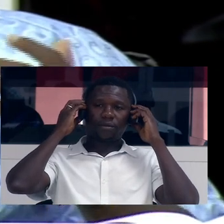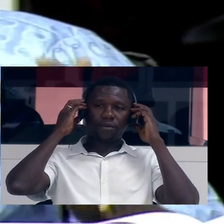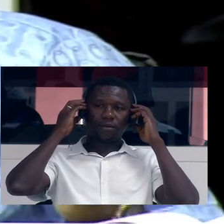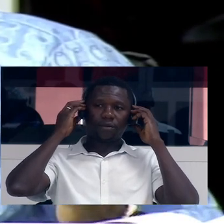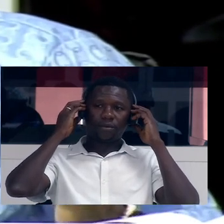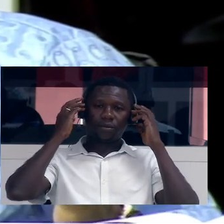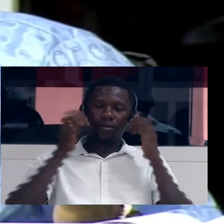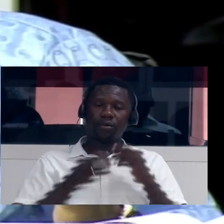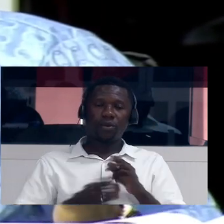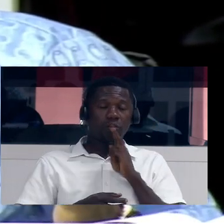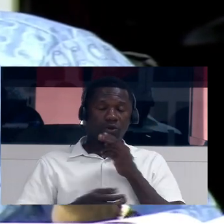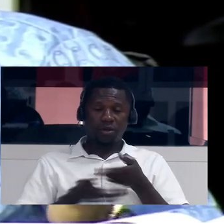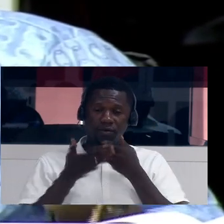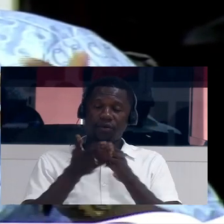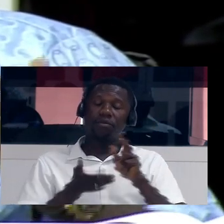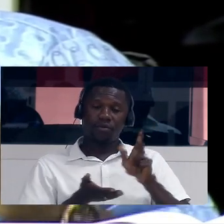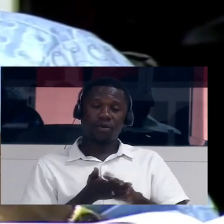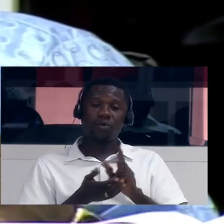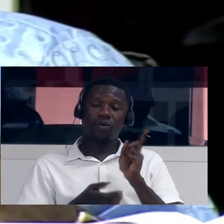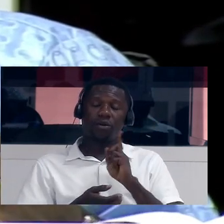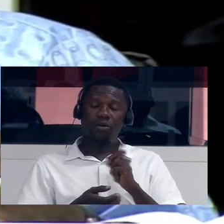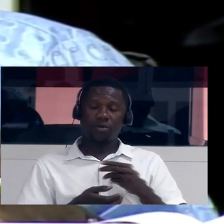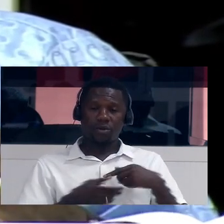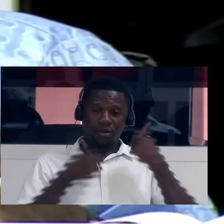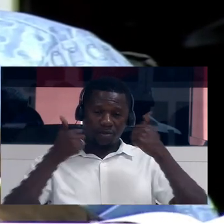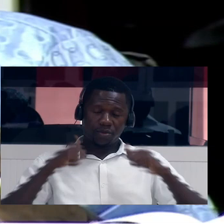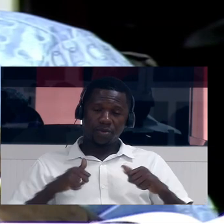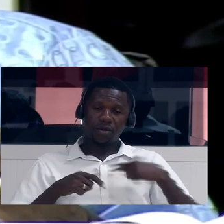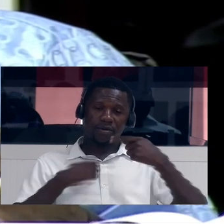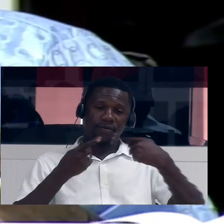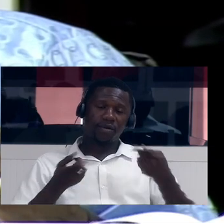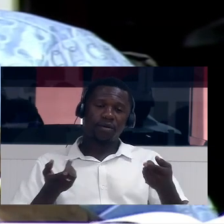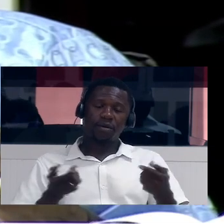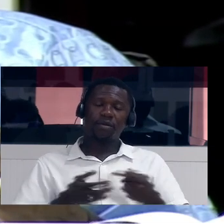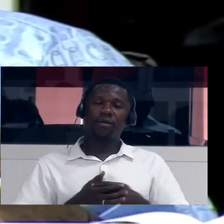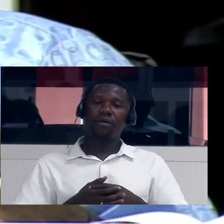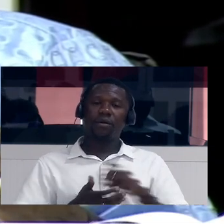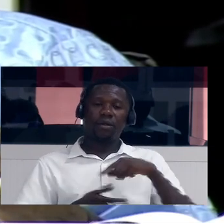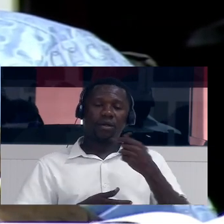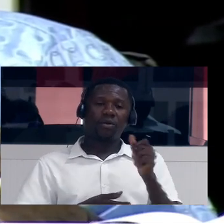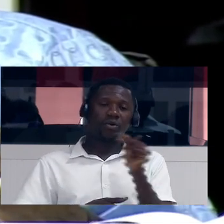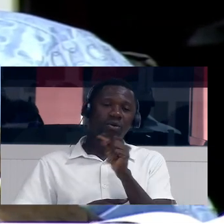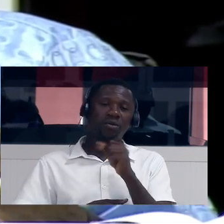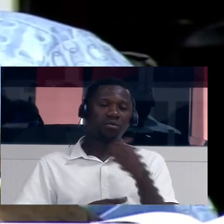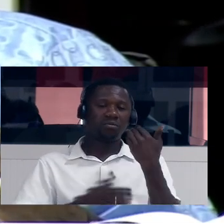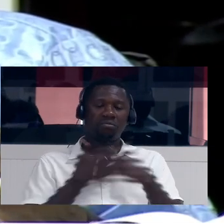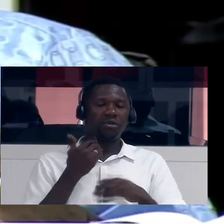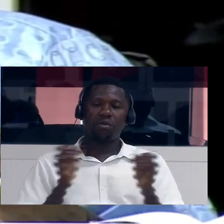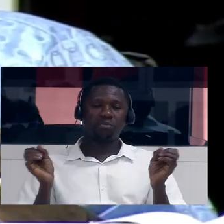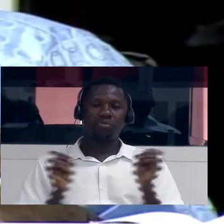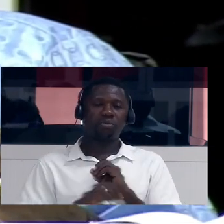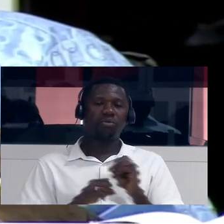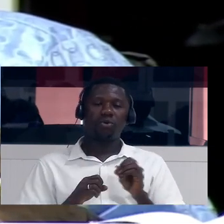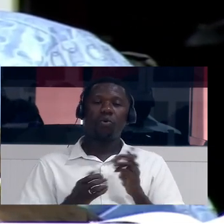Who gave them assurances of what was going to happen, and the others did not.